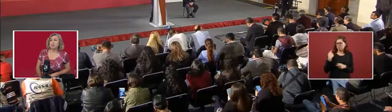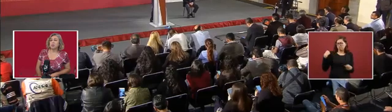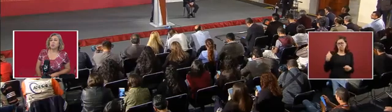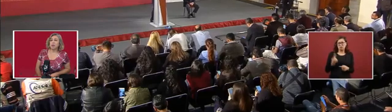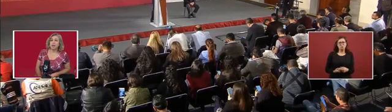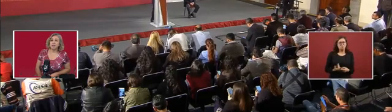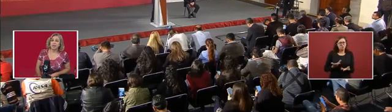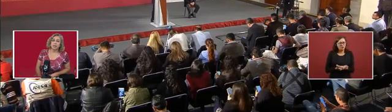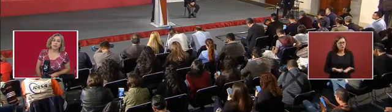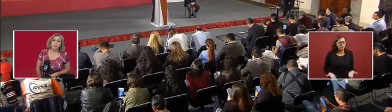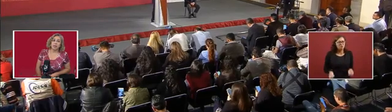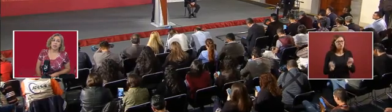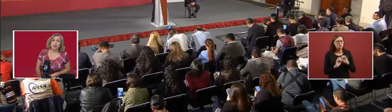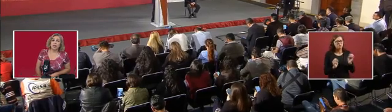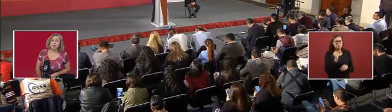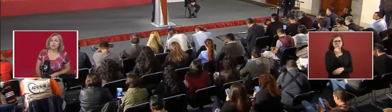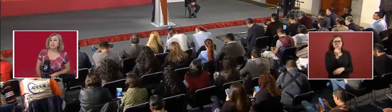authorized for the universities.